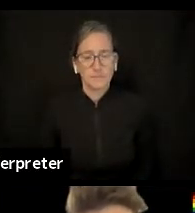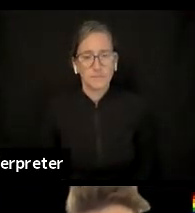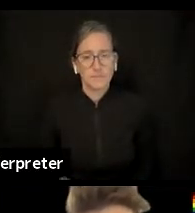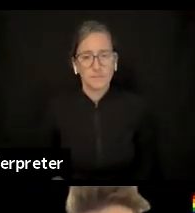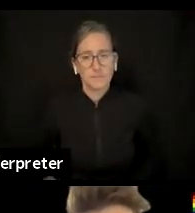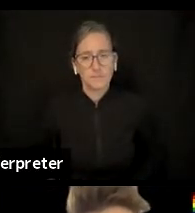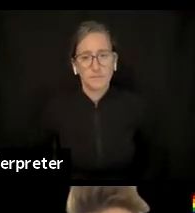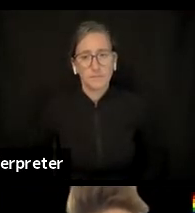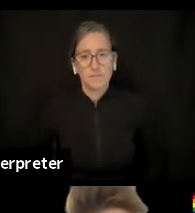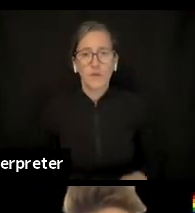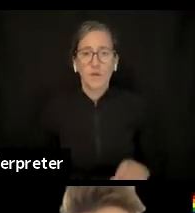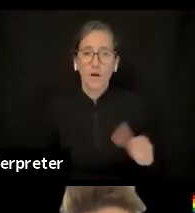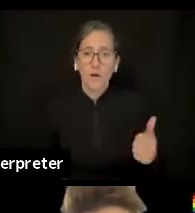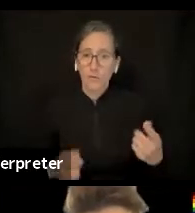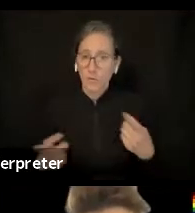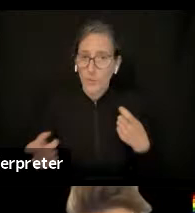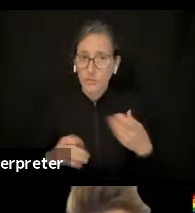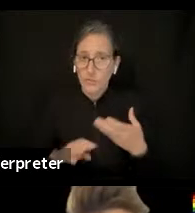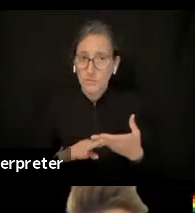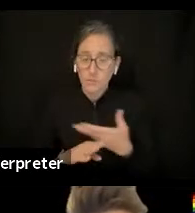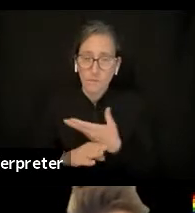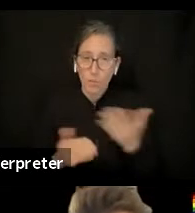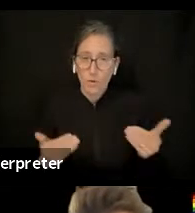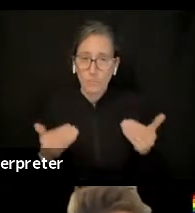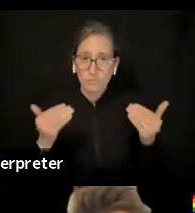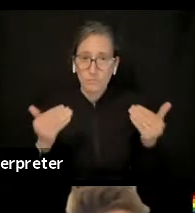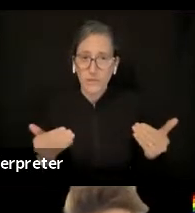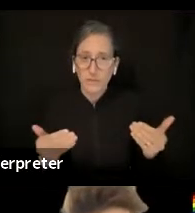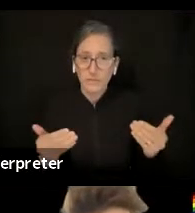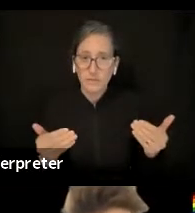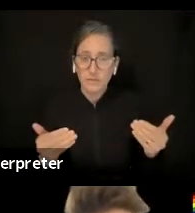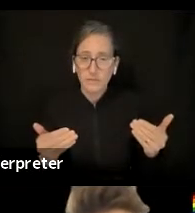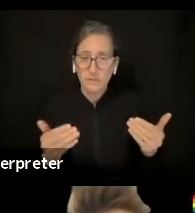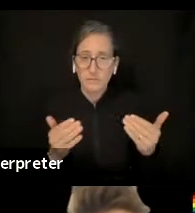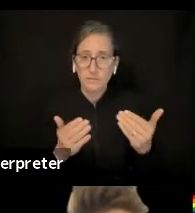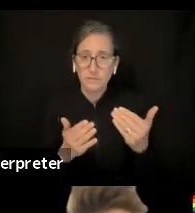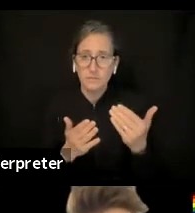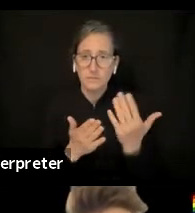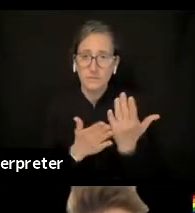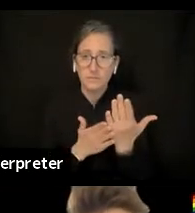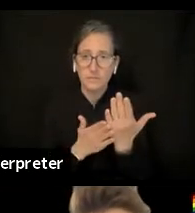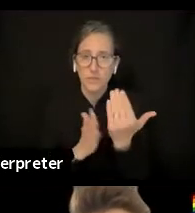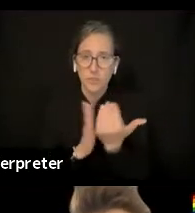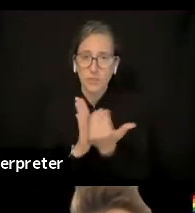Any other questions before we move on to the next part of our agenda?